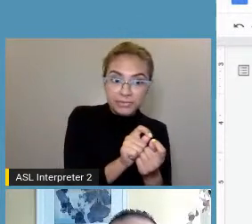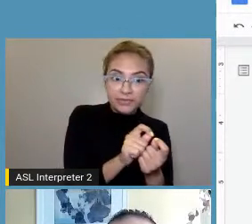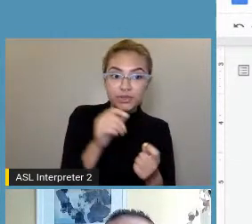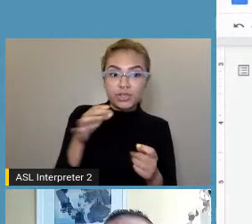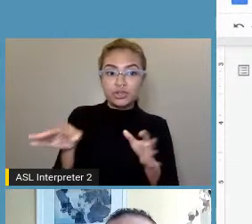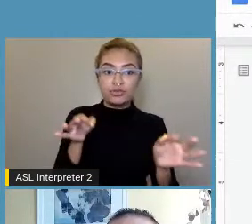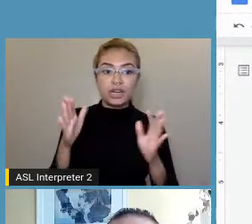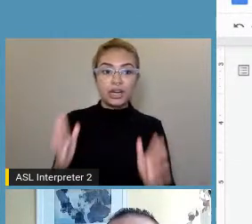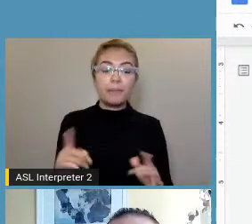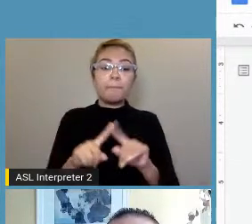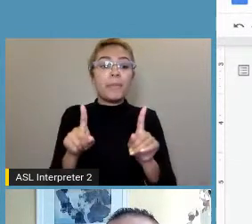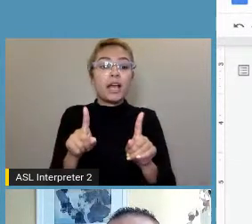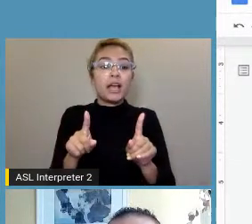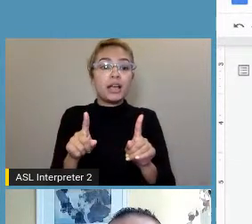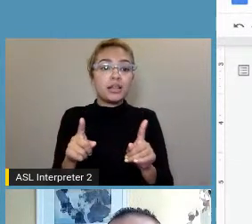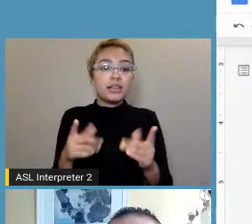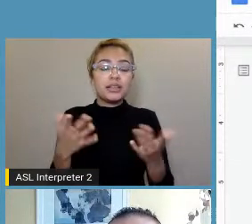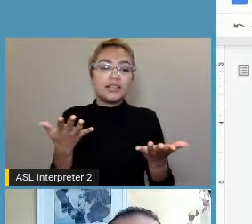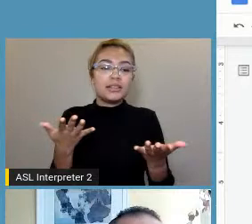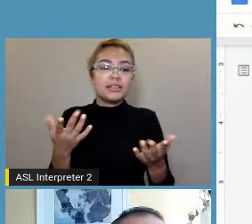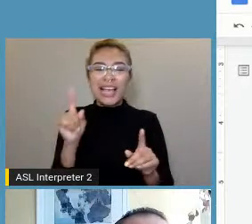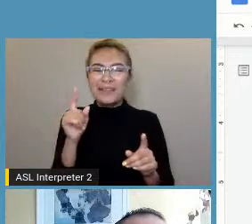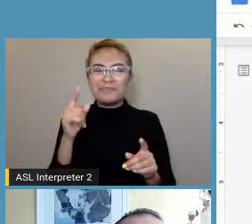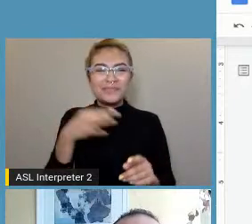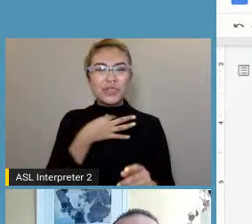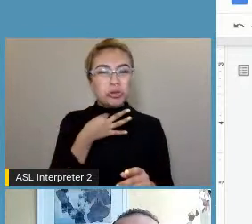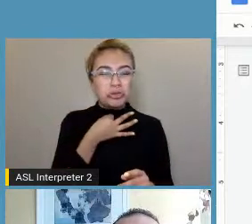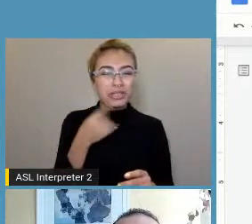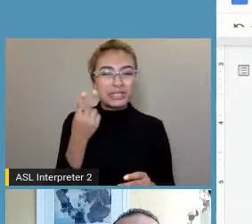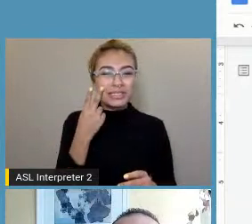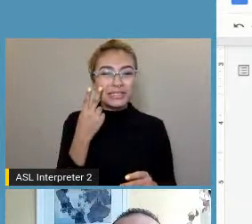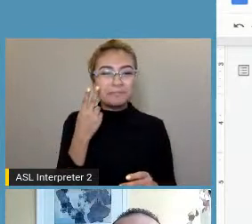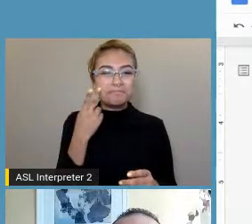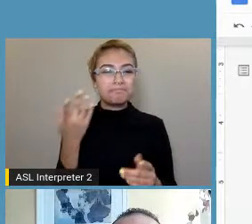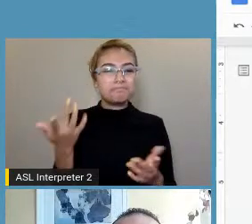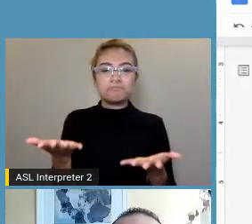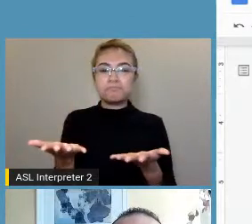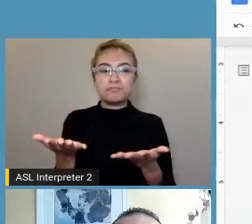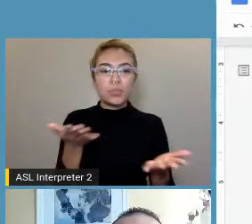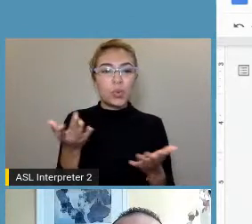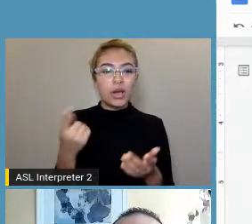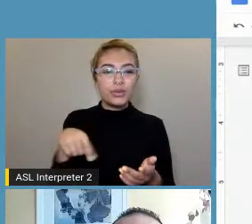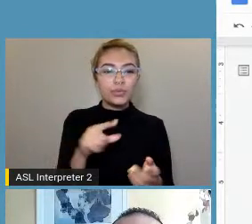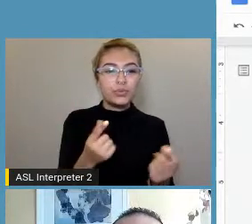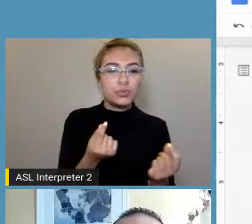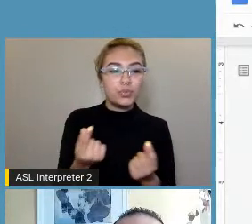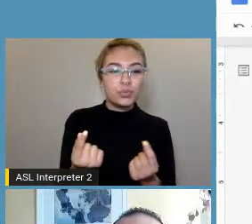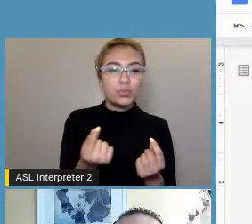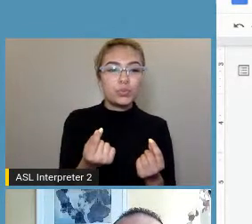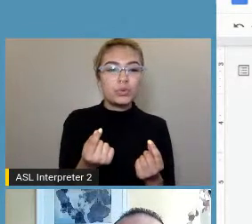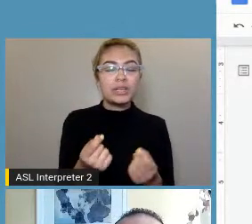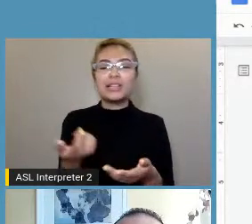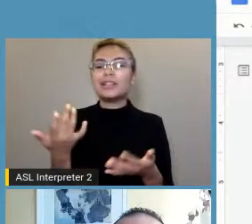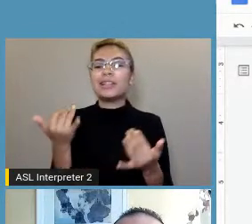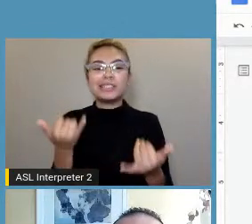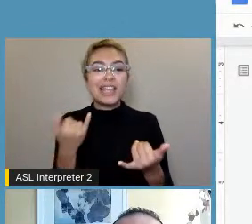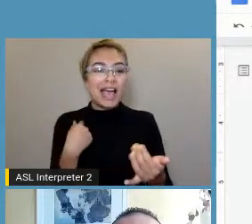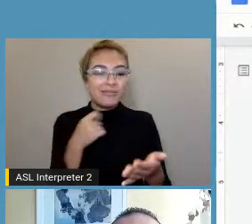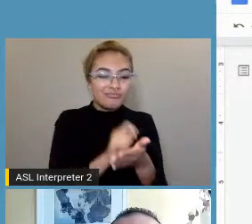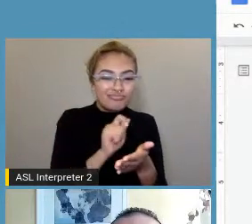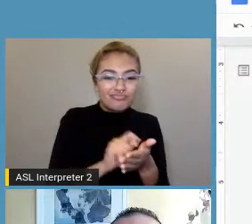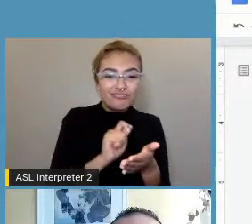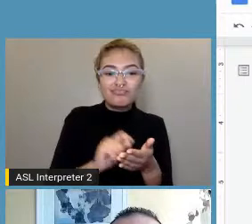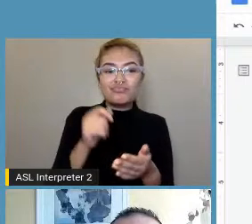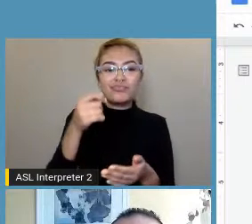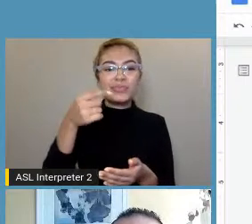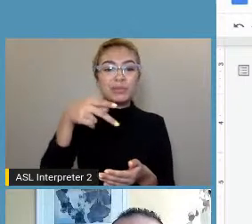It's the close of the fiscal year right now, so I'm like writing out a lot of purchase orders and doing a whole